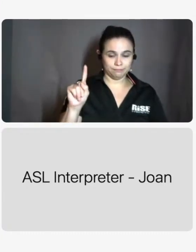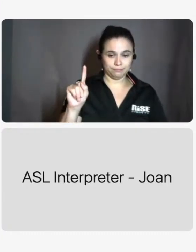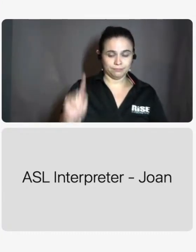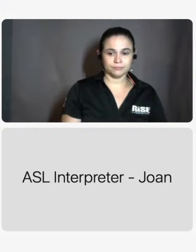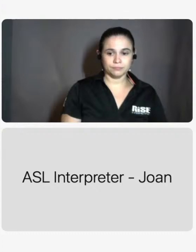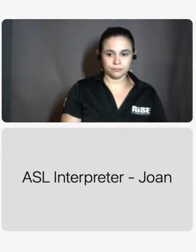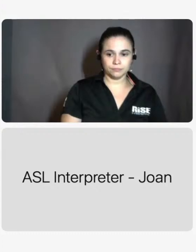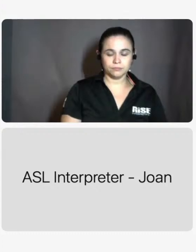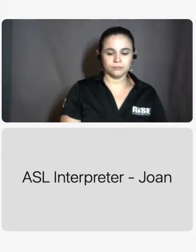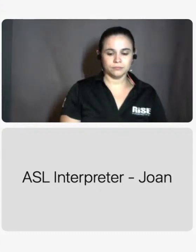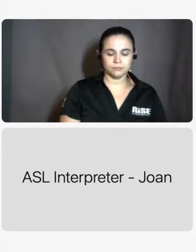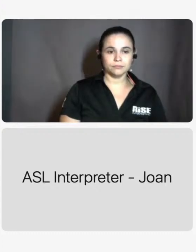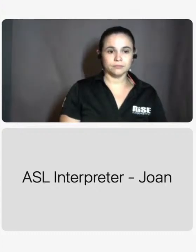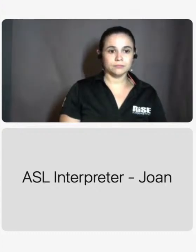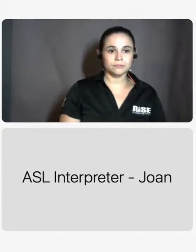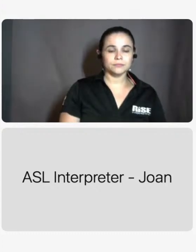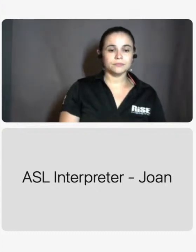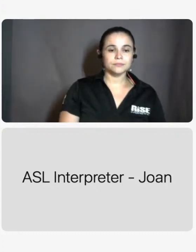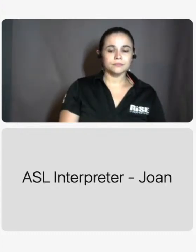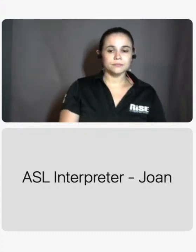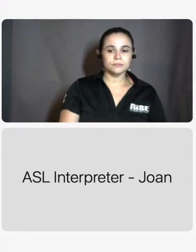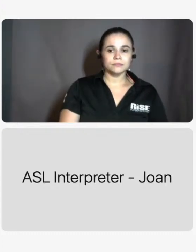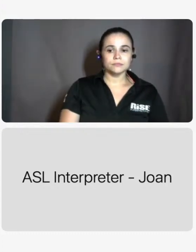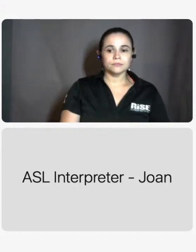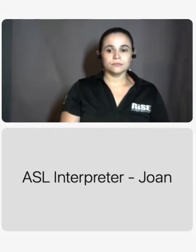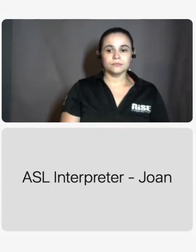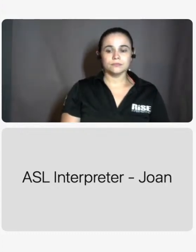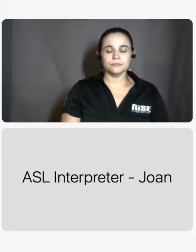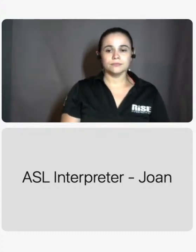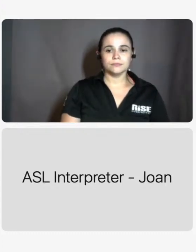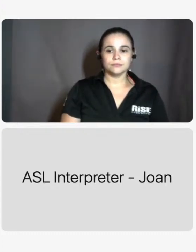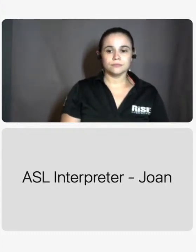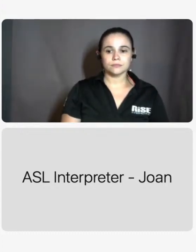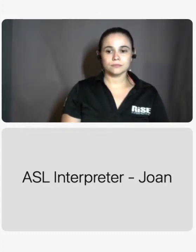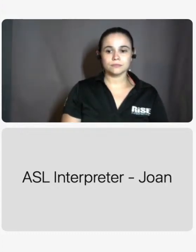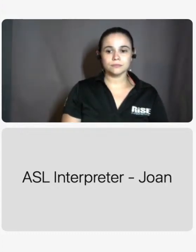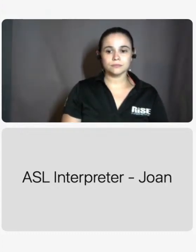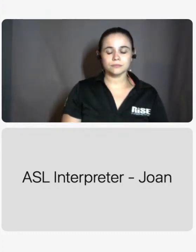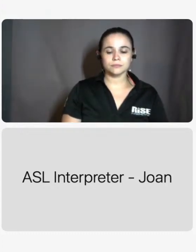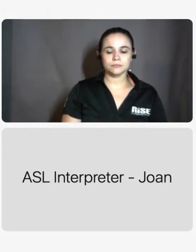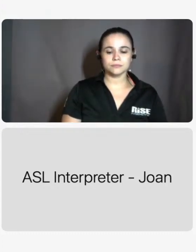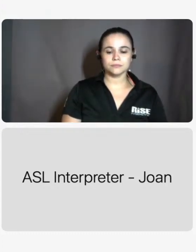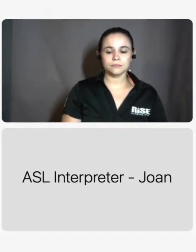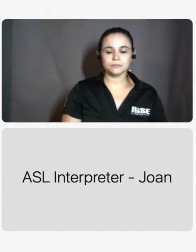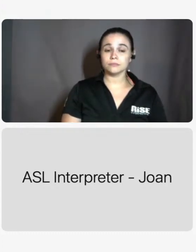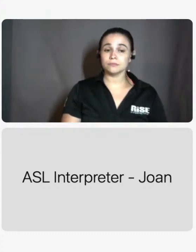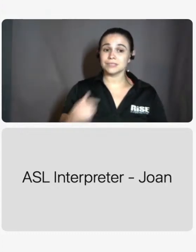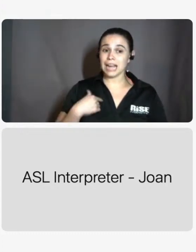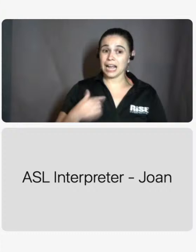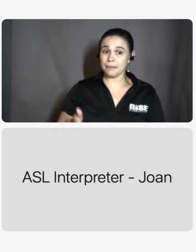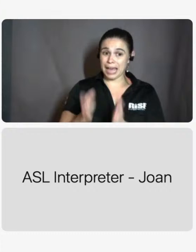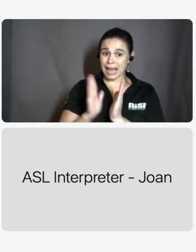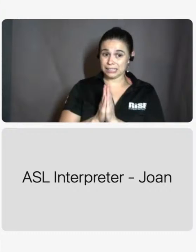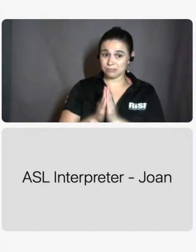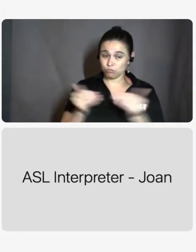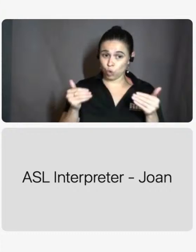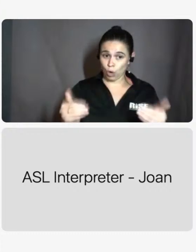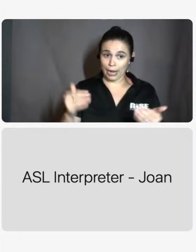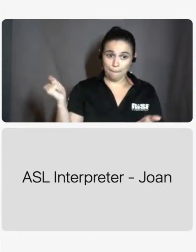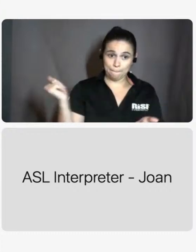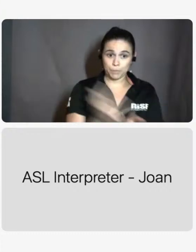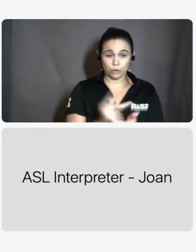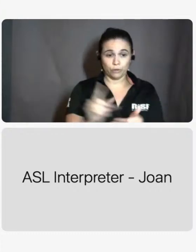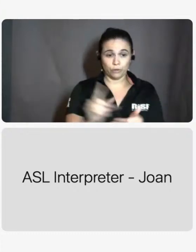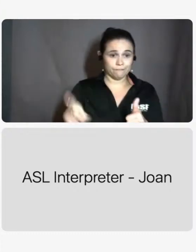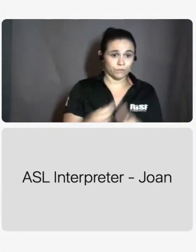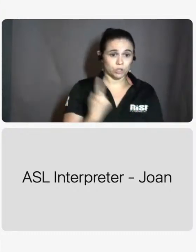Okay, so I'm asking for a motion to approve the first one, action item 6.1, which is the adoption